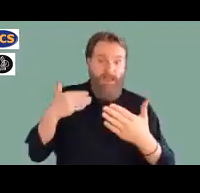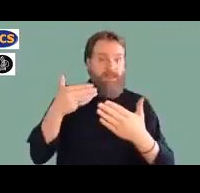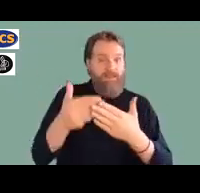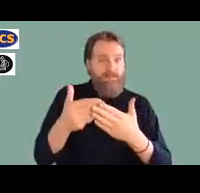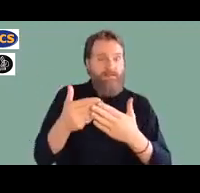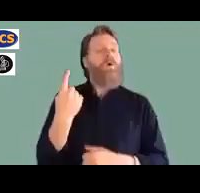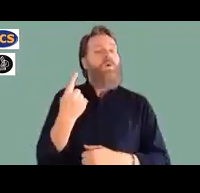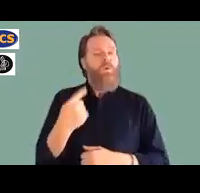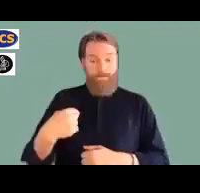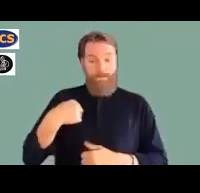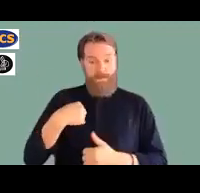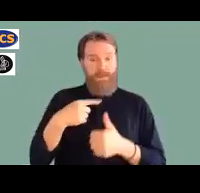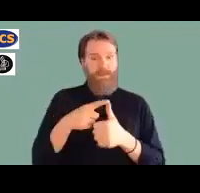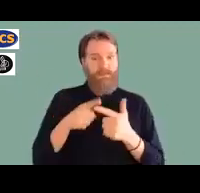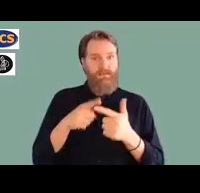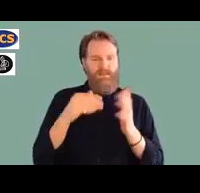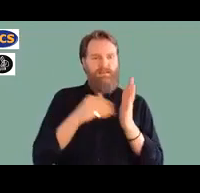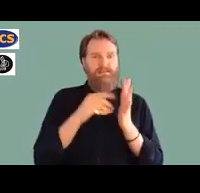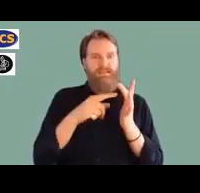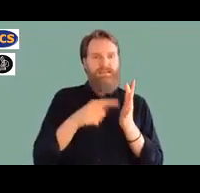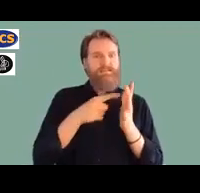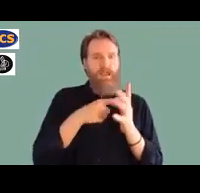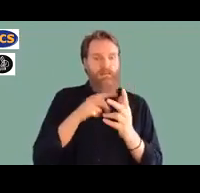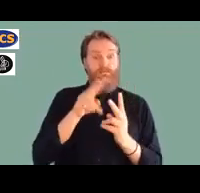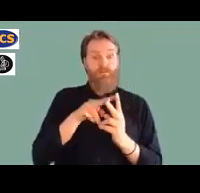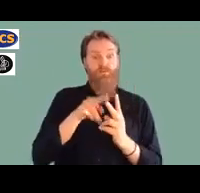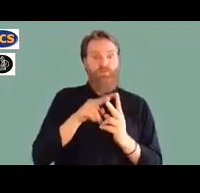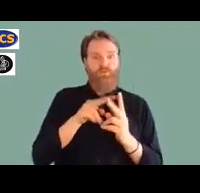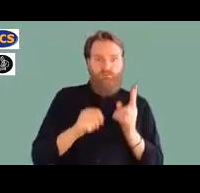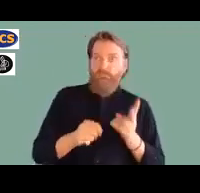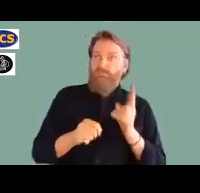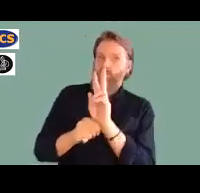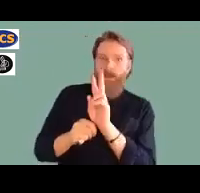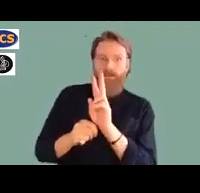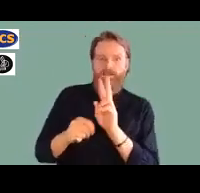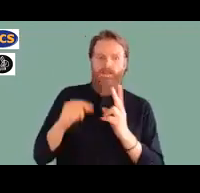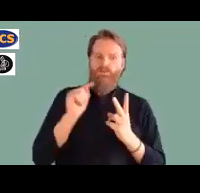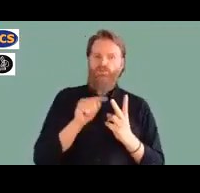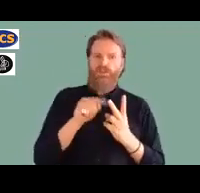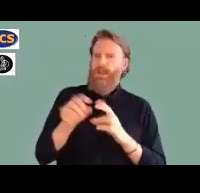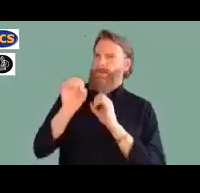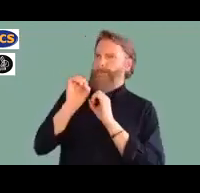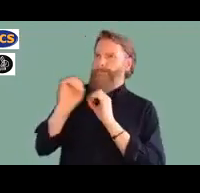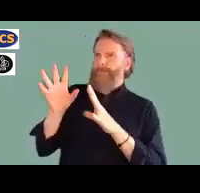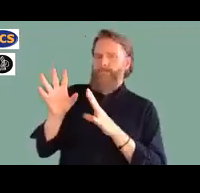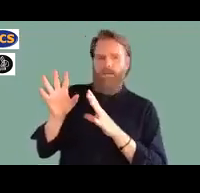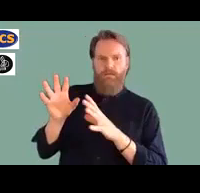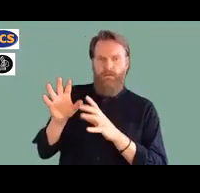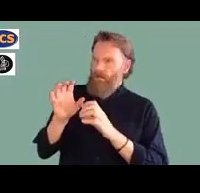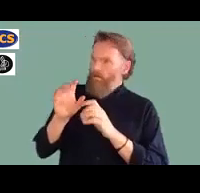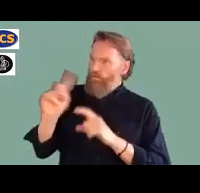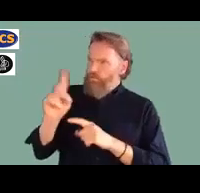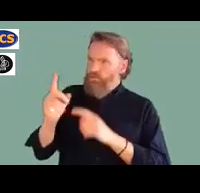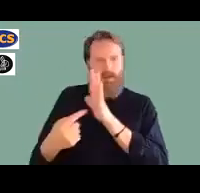with me, and we were able to use that. And Zita was a very powerful force on behalf of our BAME membership in making it